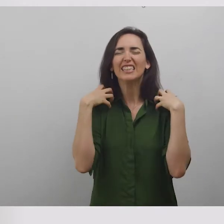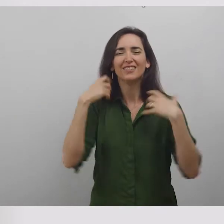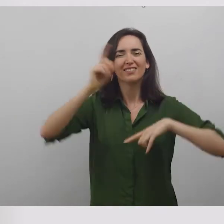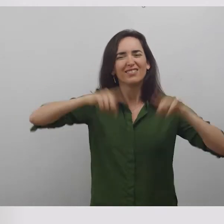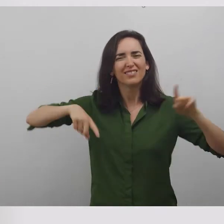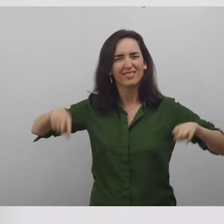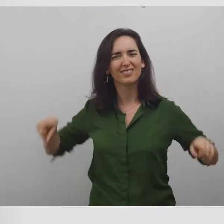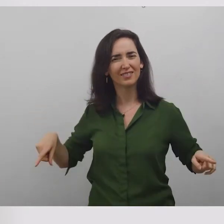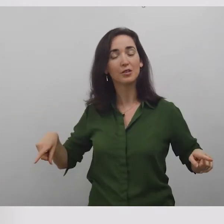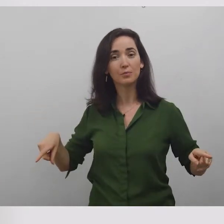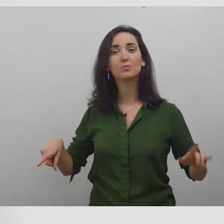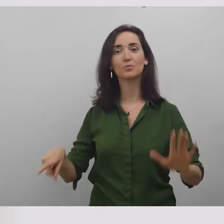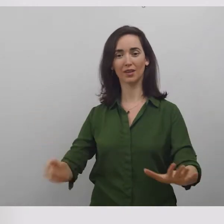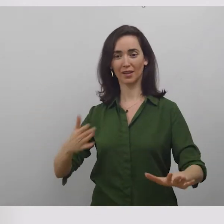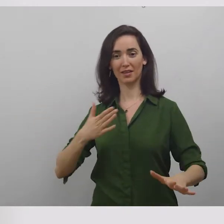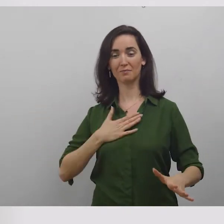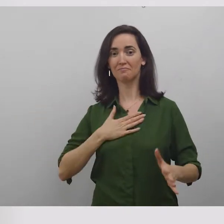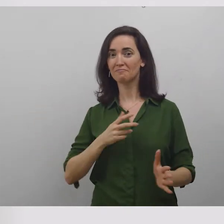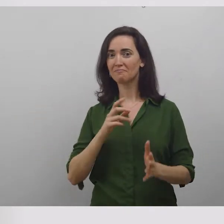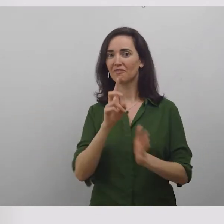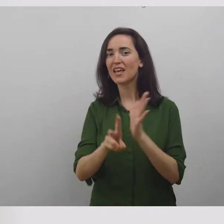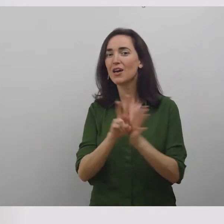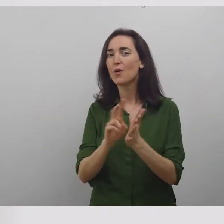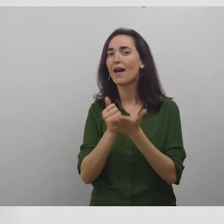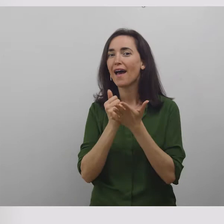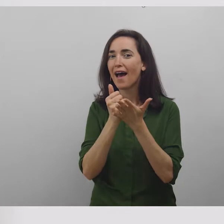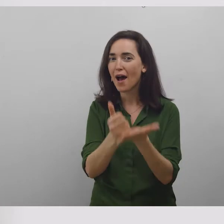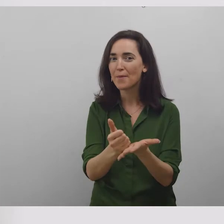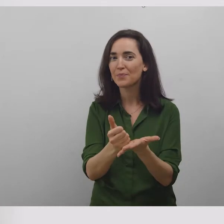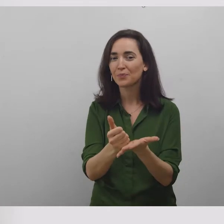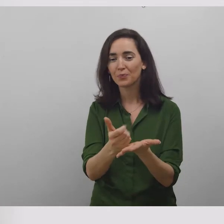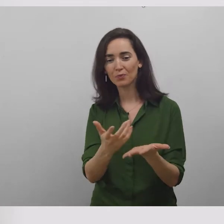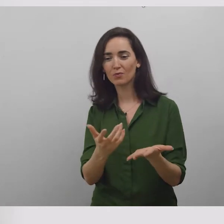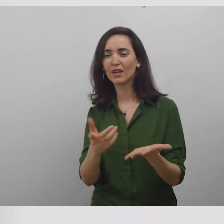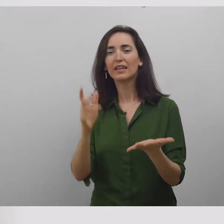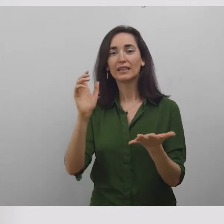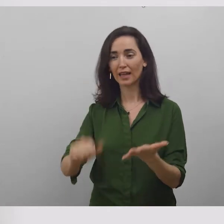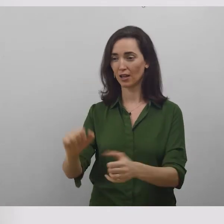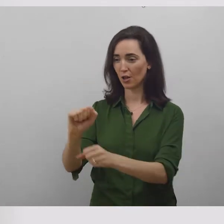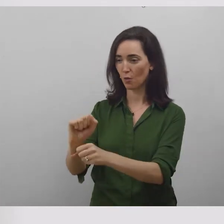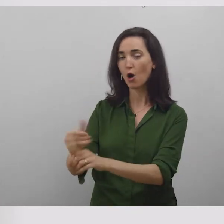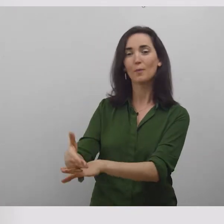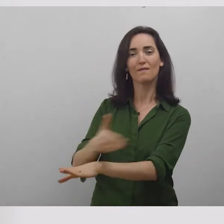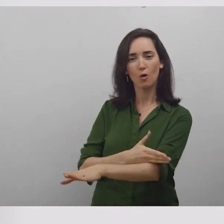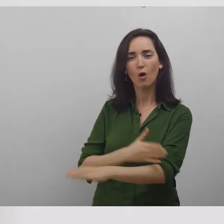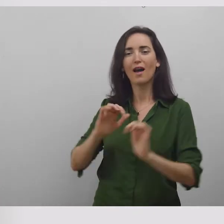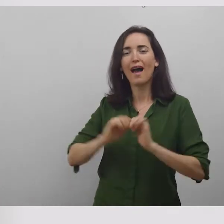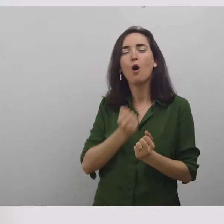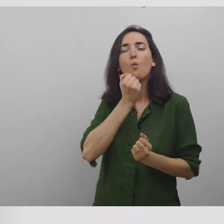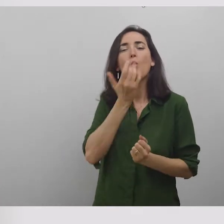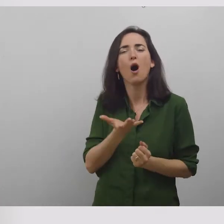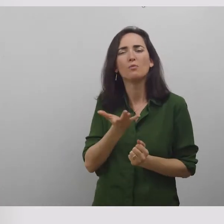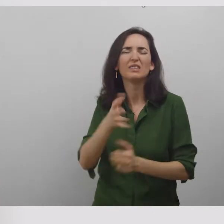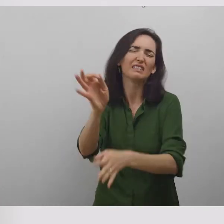in their shoulders. So what I wanted to do was make a video that helps to give them something that they can do that's simple